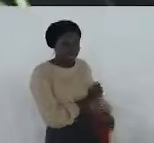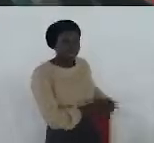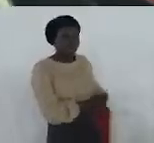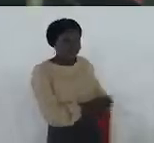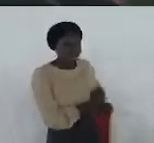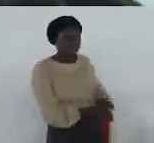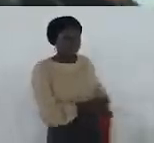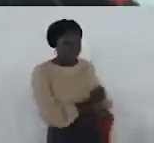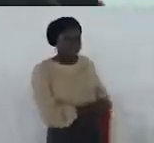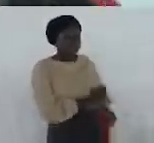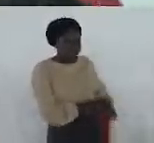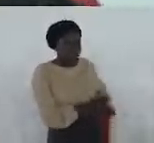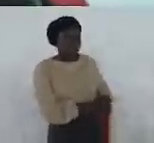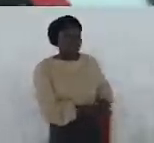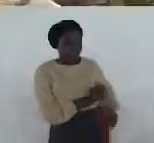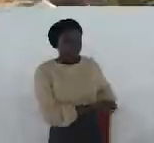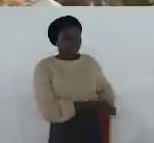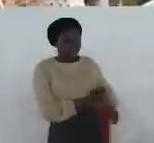jus